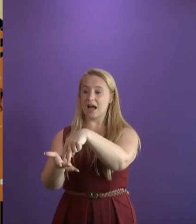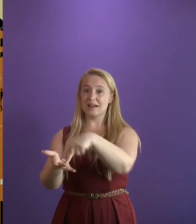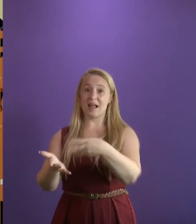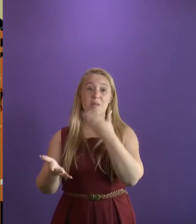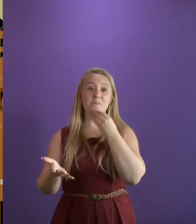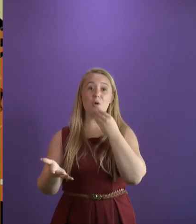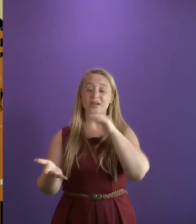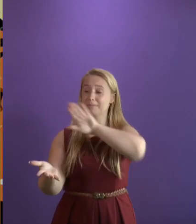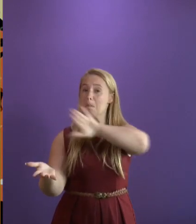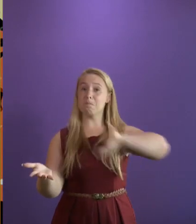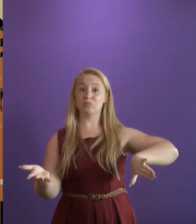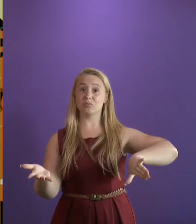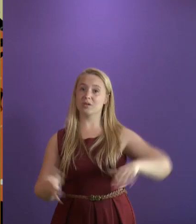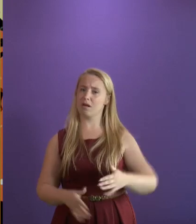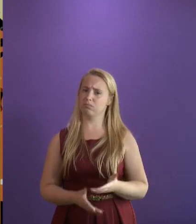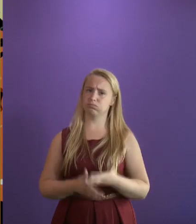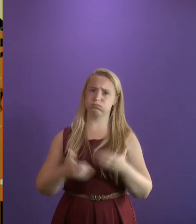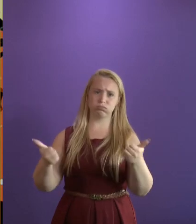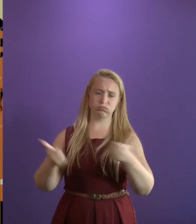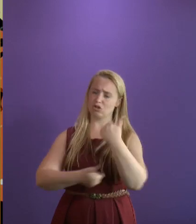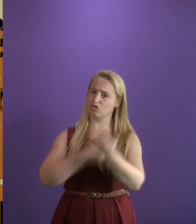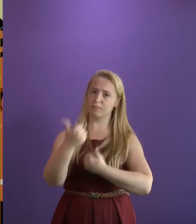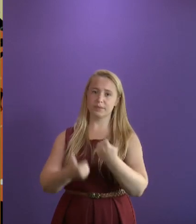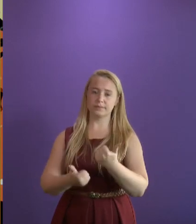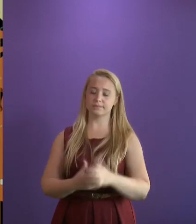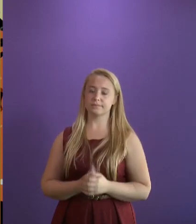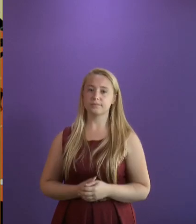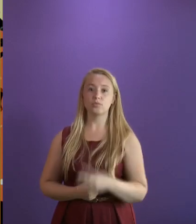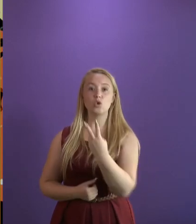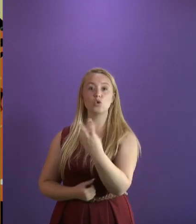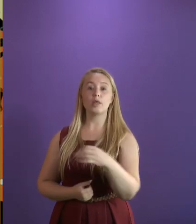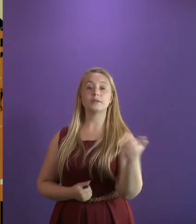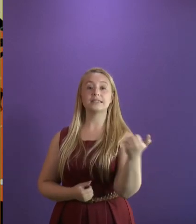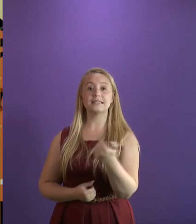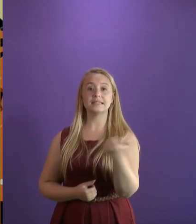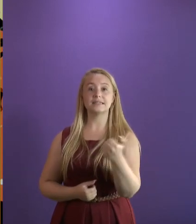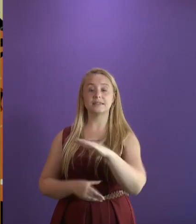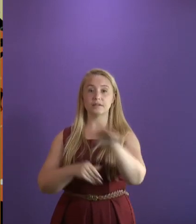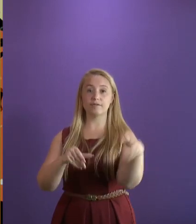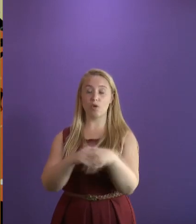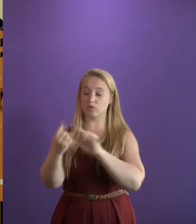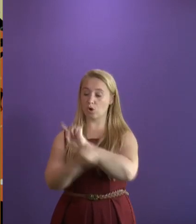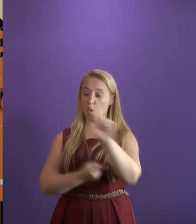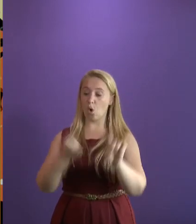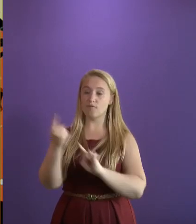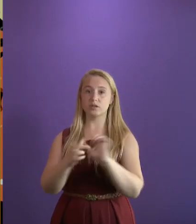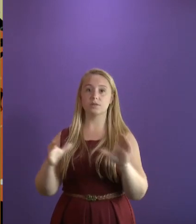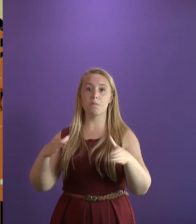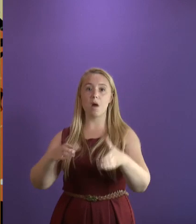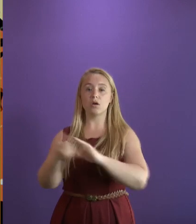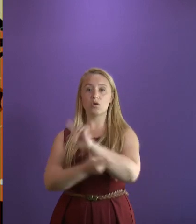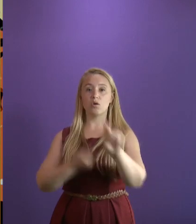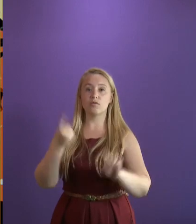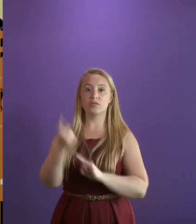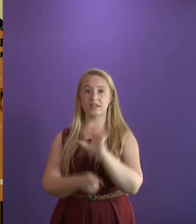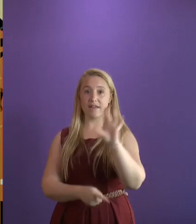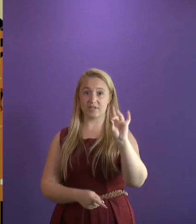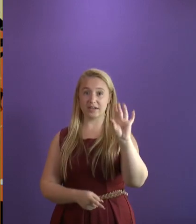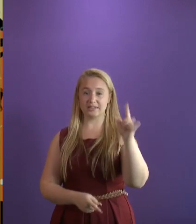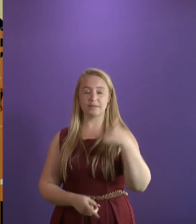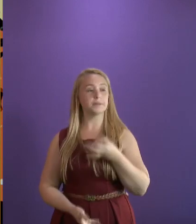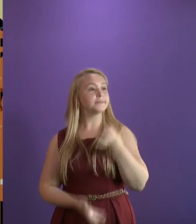which we thought was a huge achievement. In 2006, I was at party conference up in Inverness, and I was in having a cup of tea